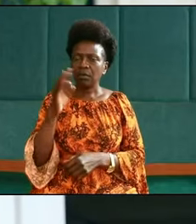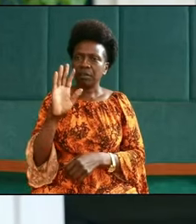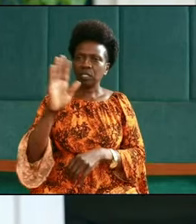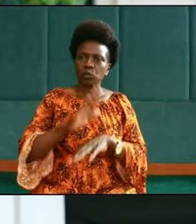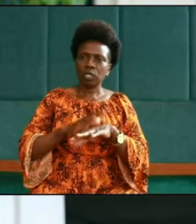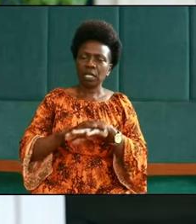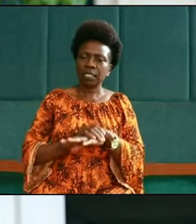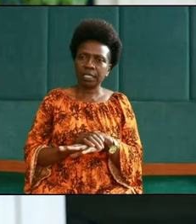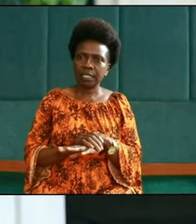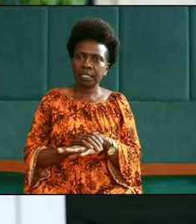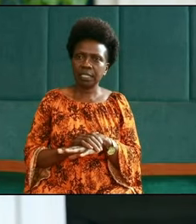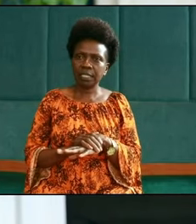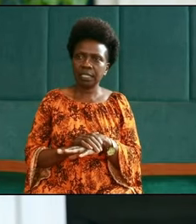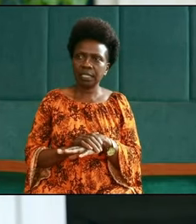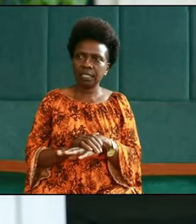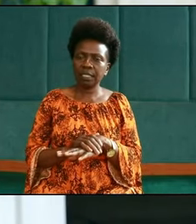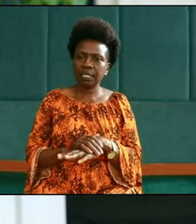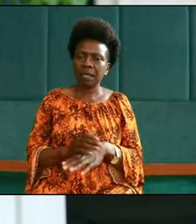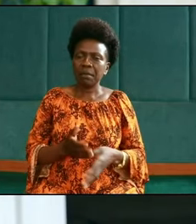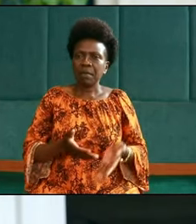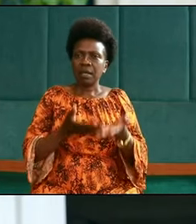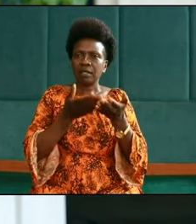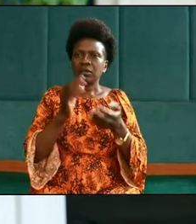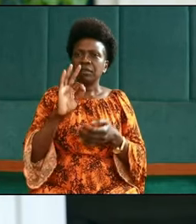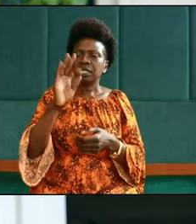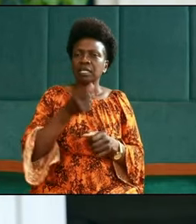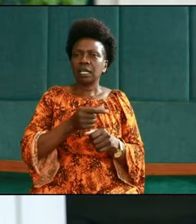goodness, bearers of his grace.